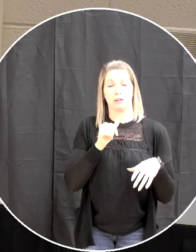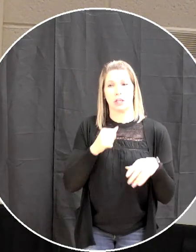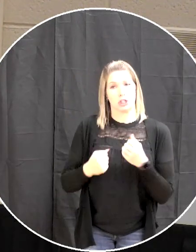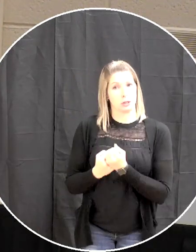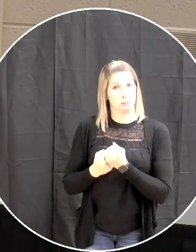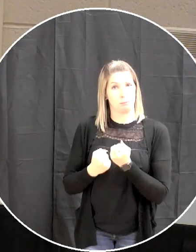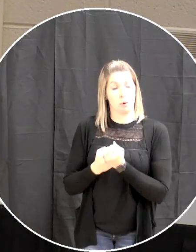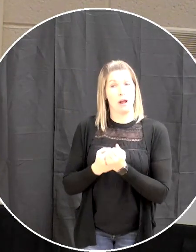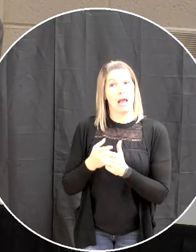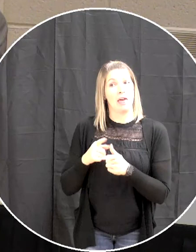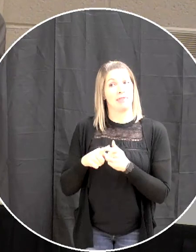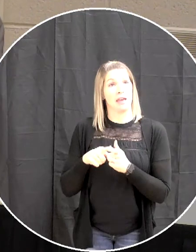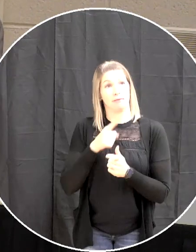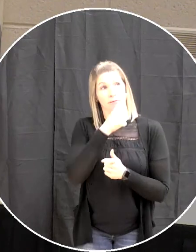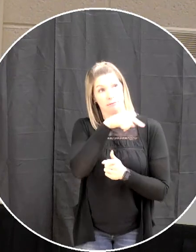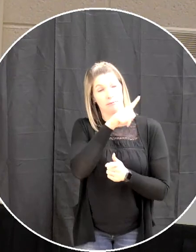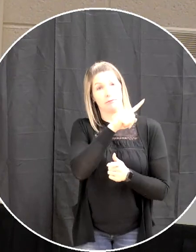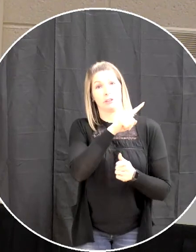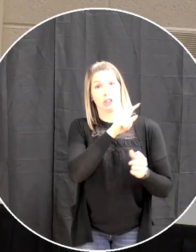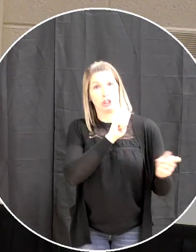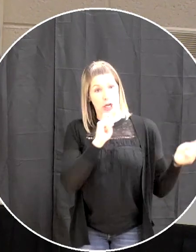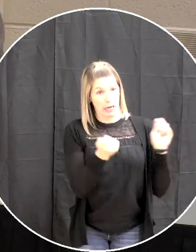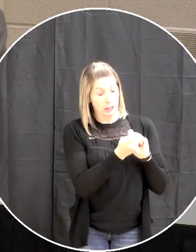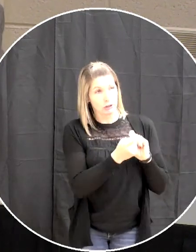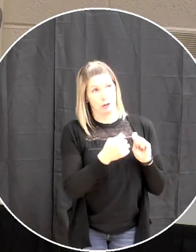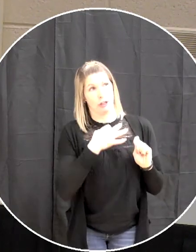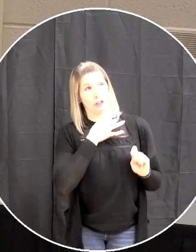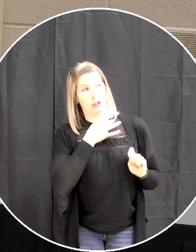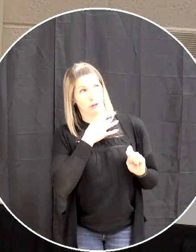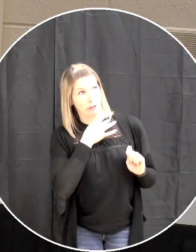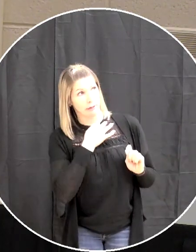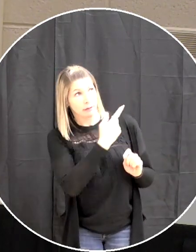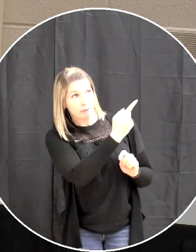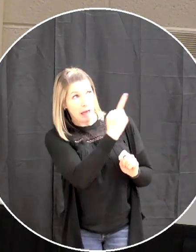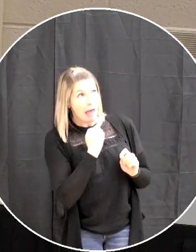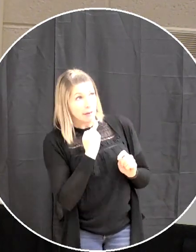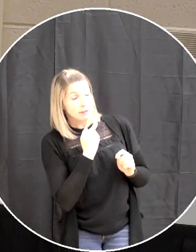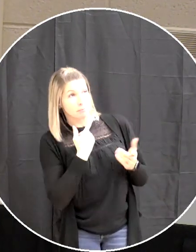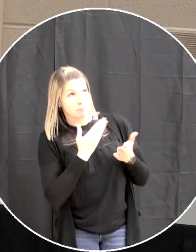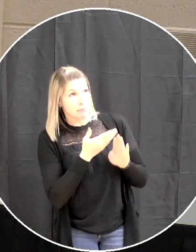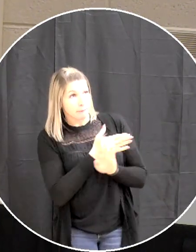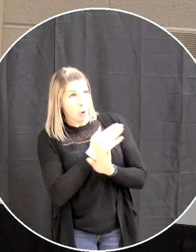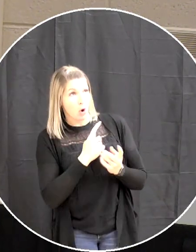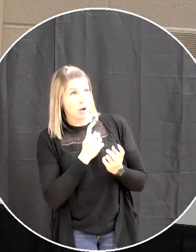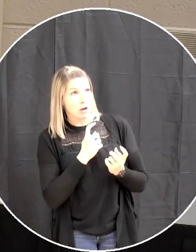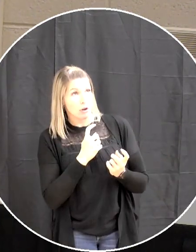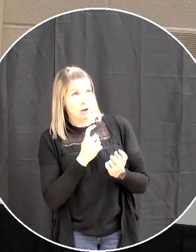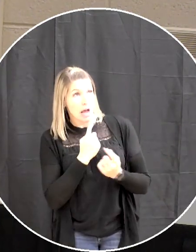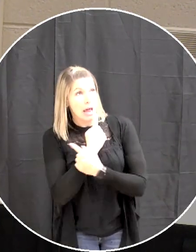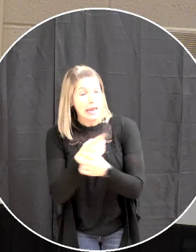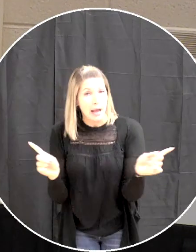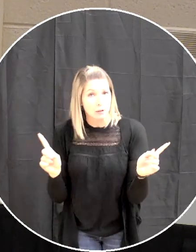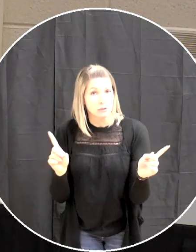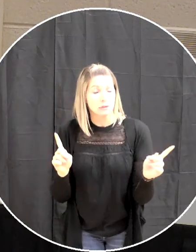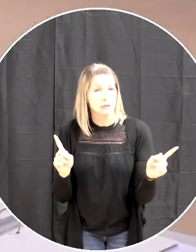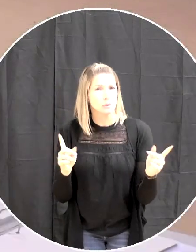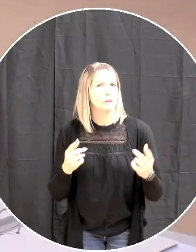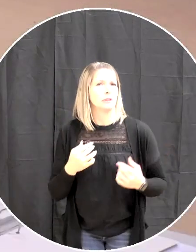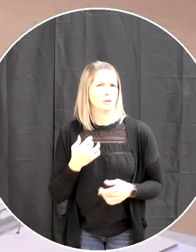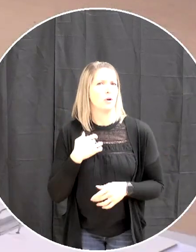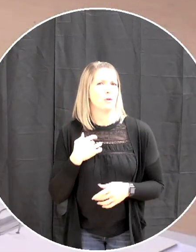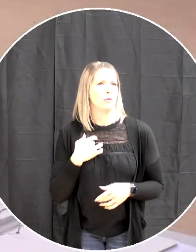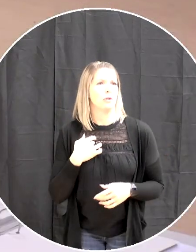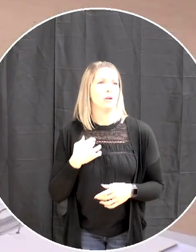change happened. So was there any consultations with us about that change before they announced it? So,